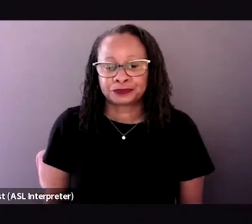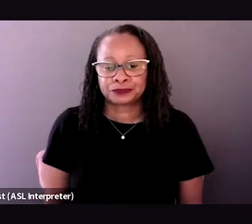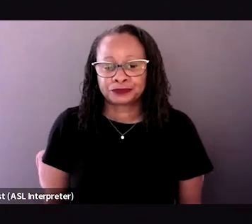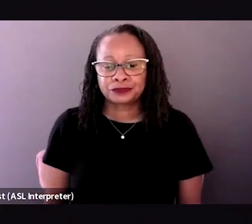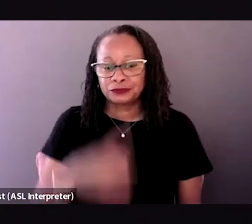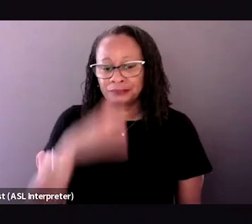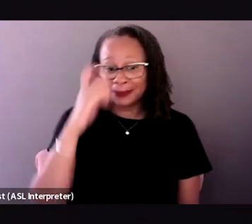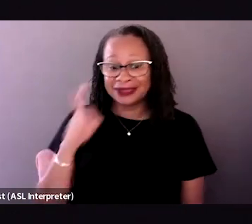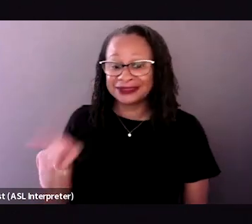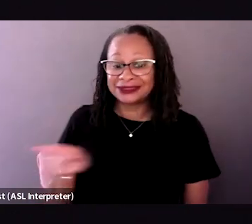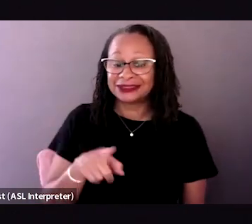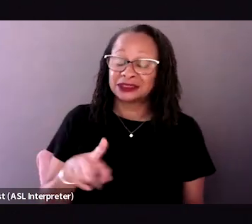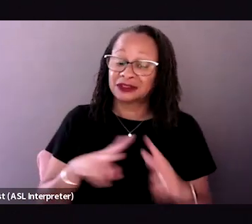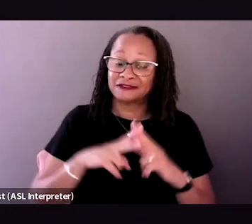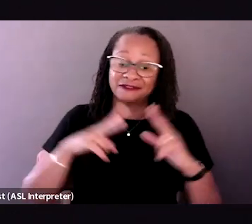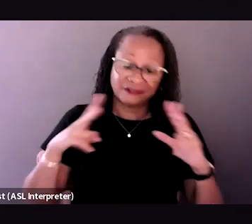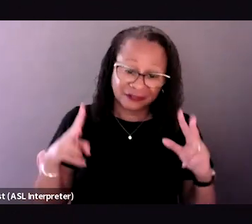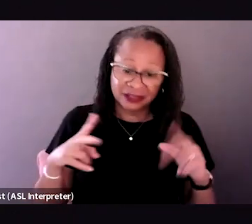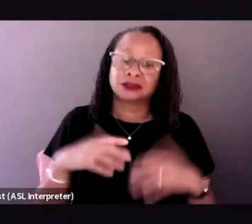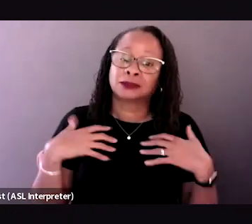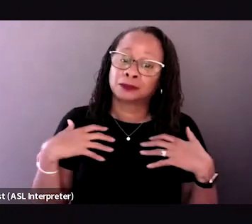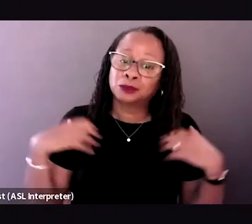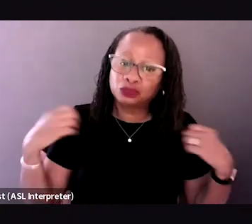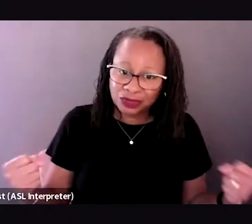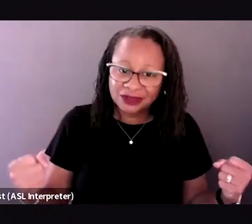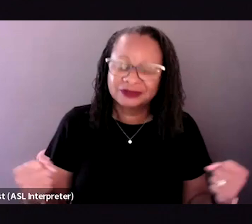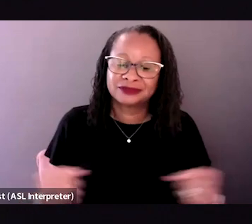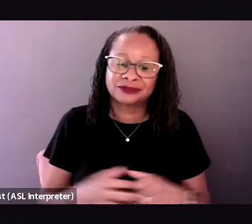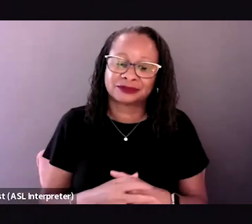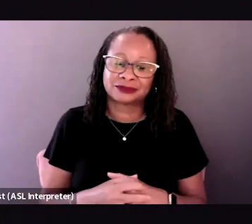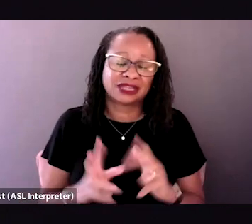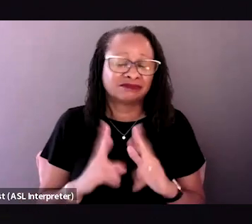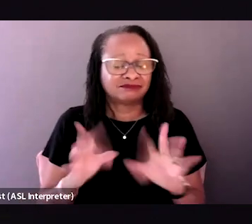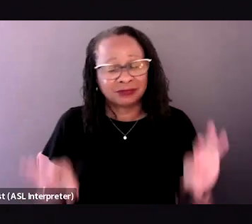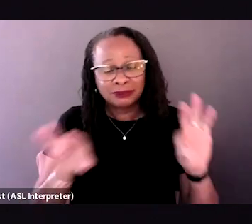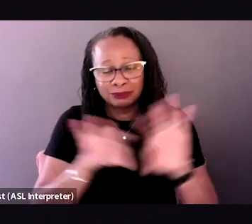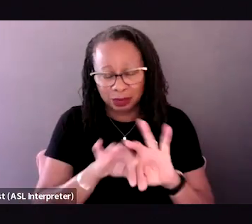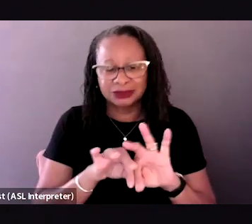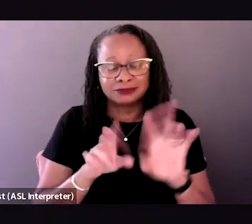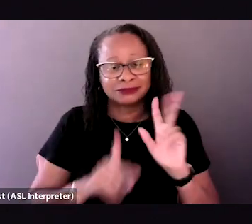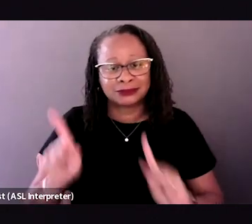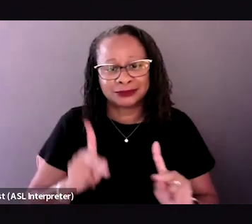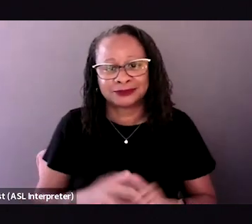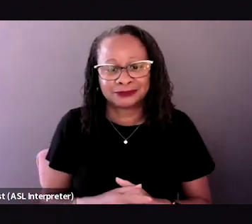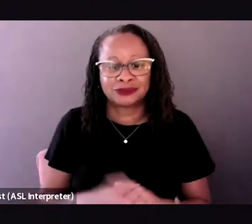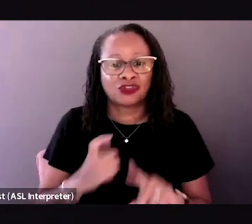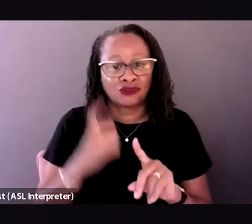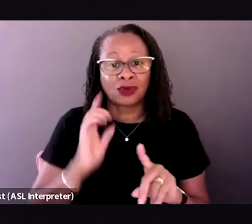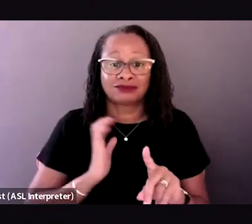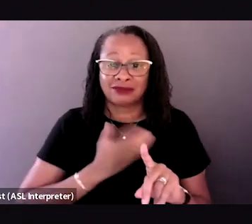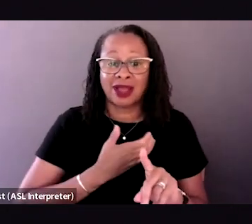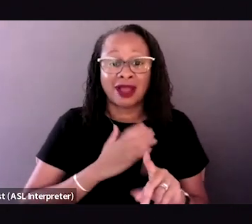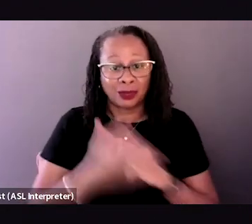because they are really brave and so important people